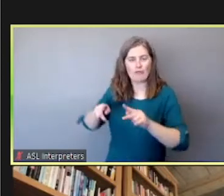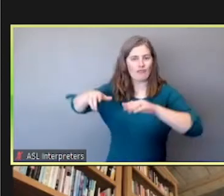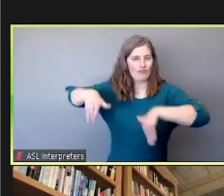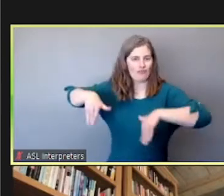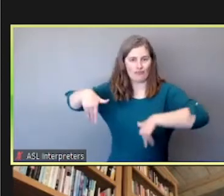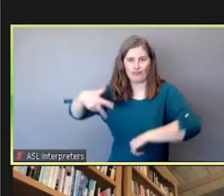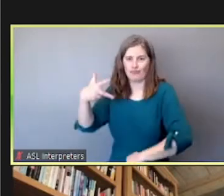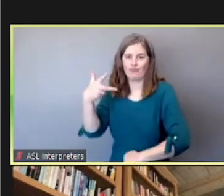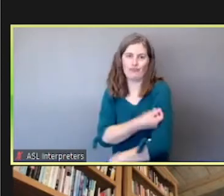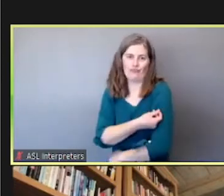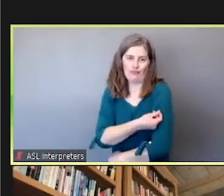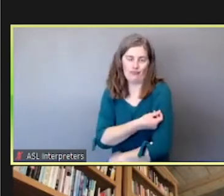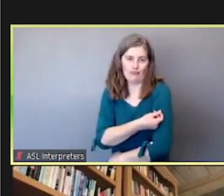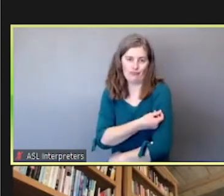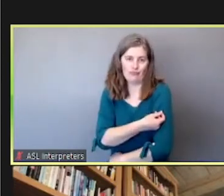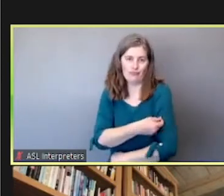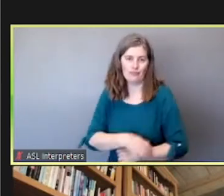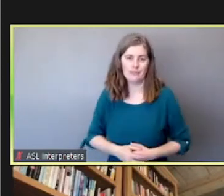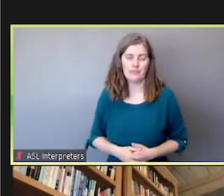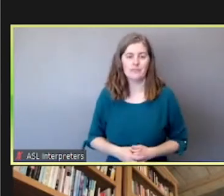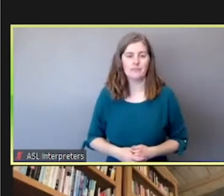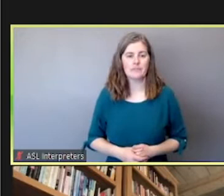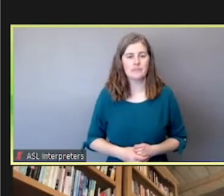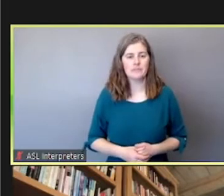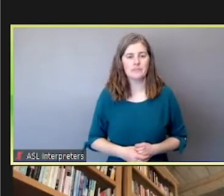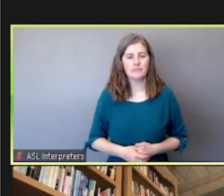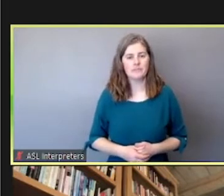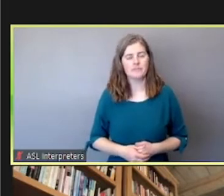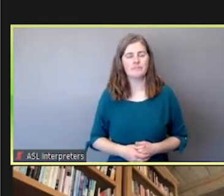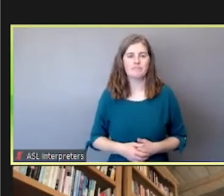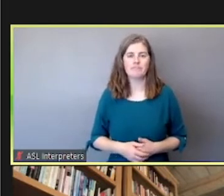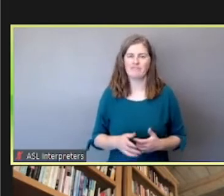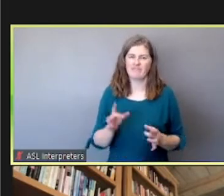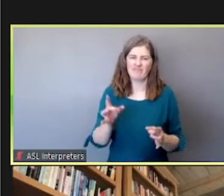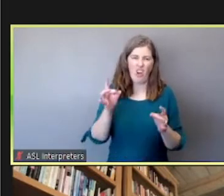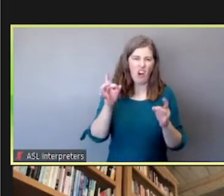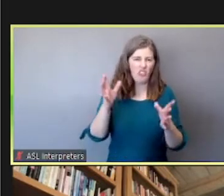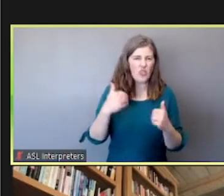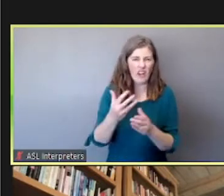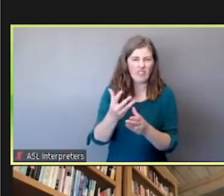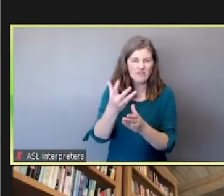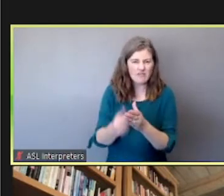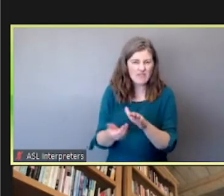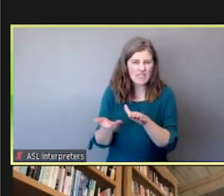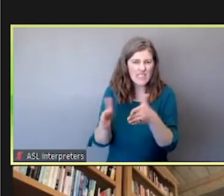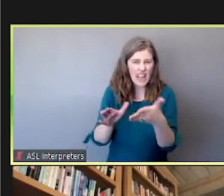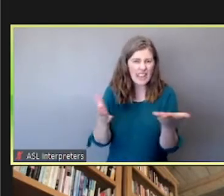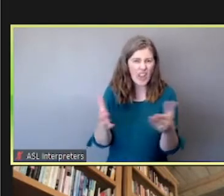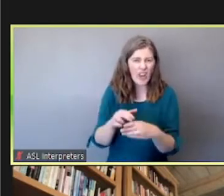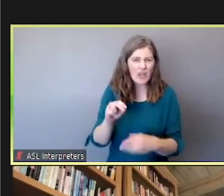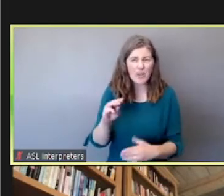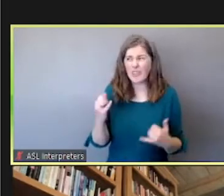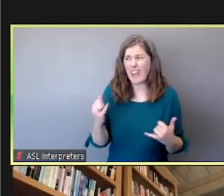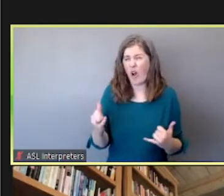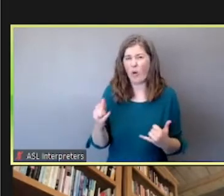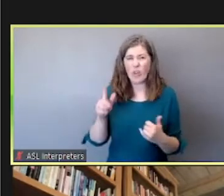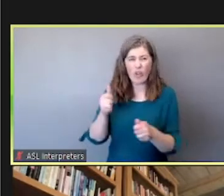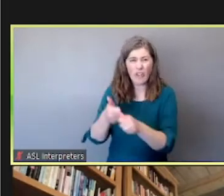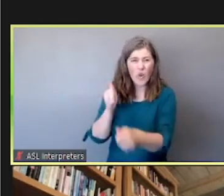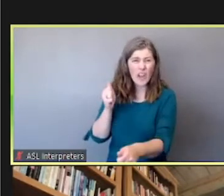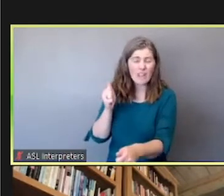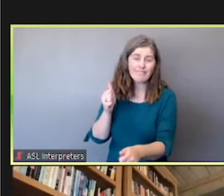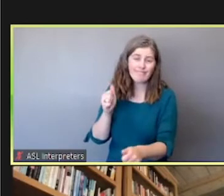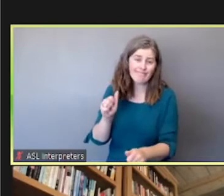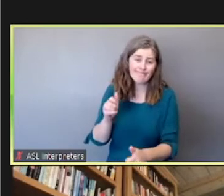unvaccinated individuals. And so it's awful to have a death in New Mexico now that could have been avoided. Next